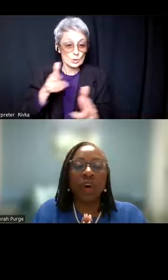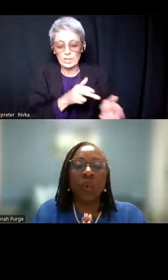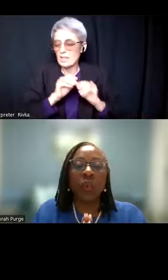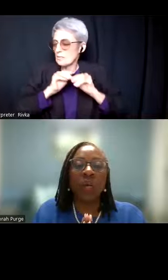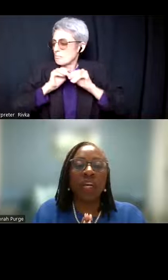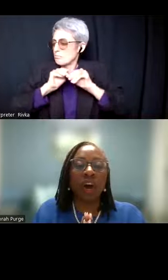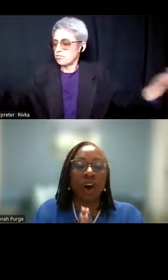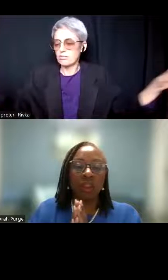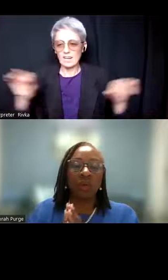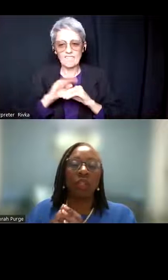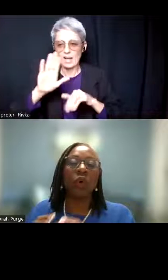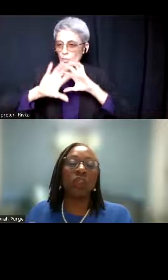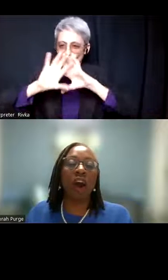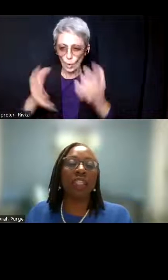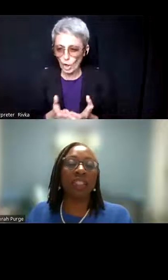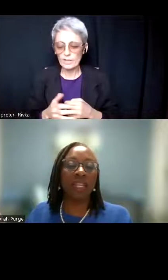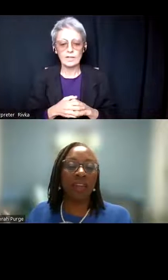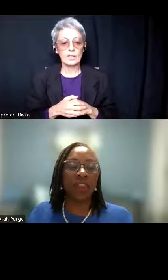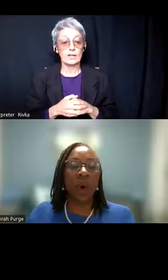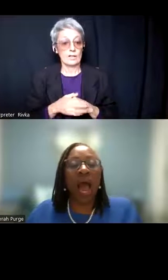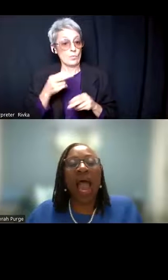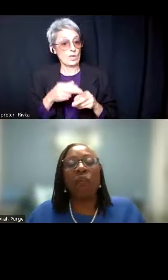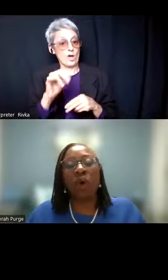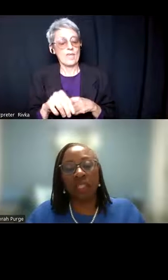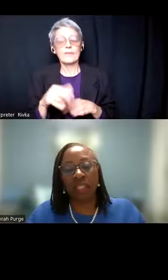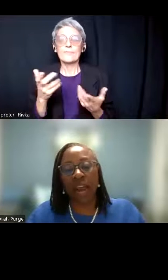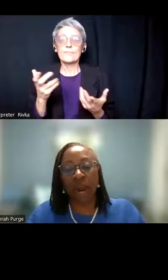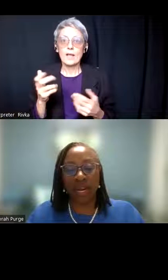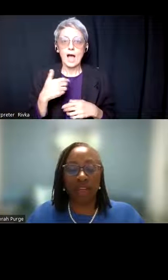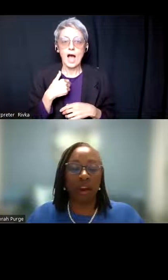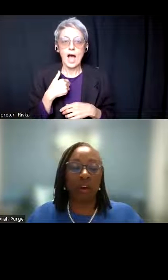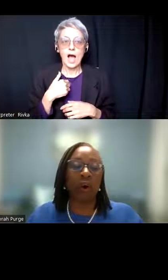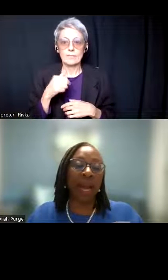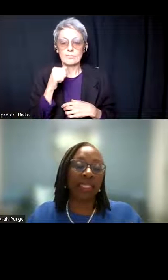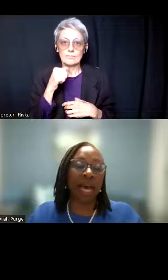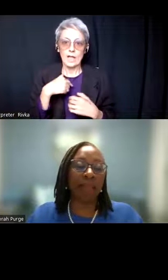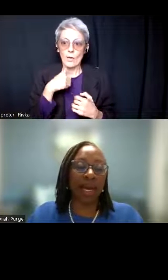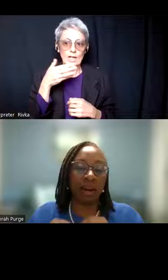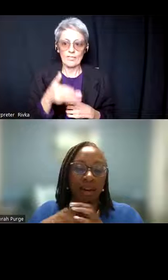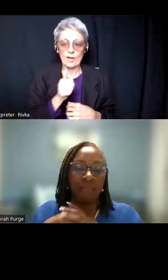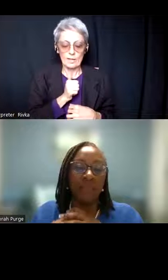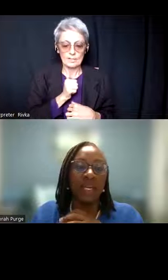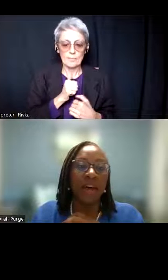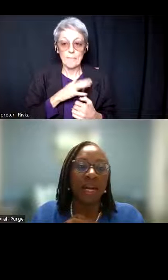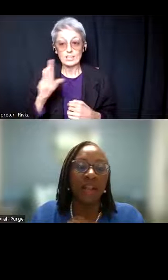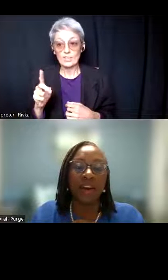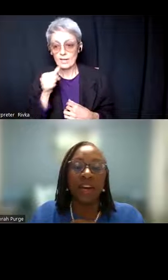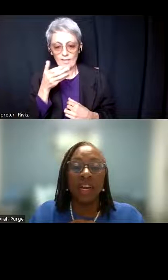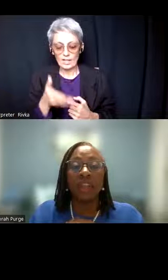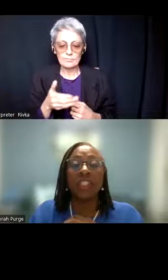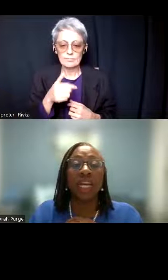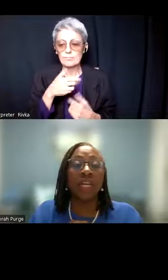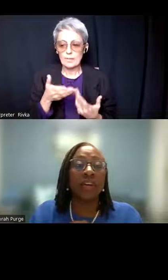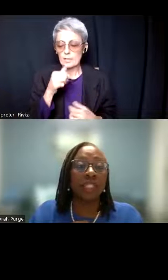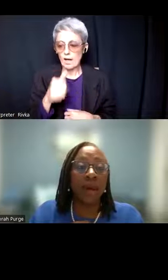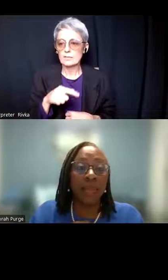And so we call those are, even though I wasn't directly there or my child might not have been directly there,